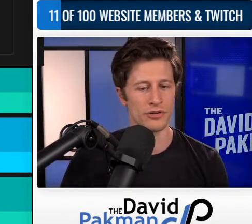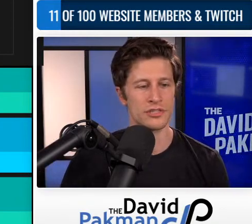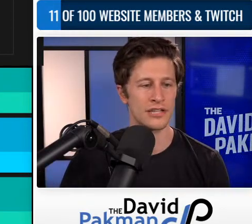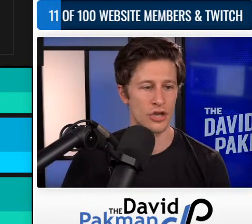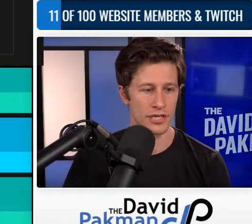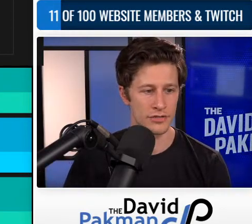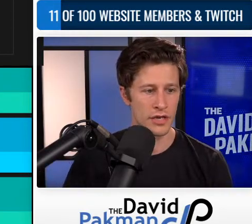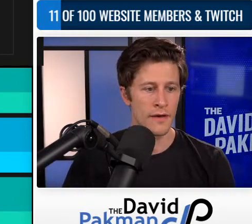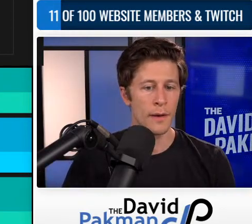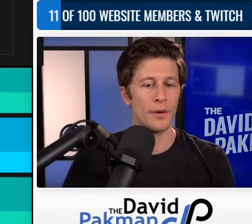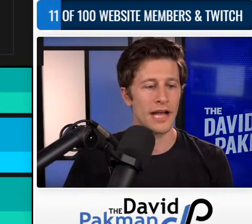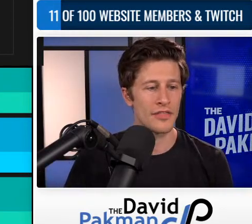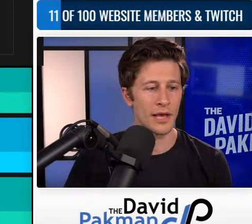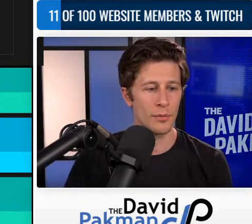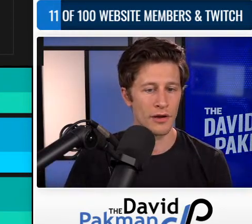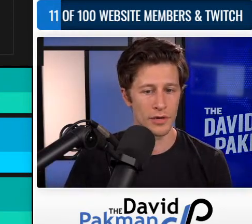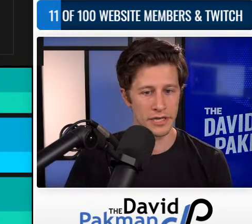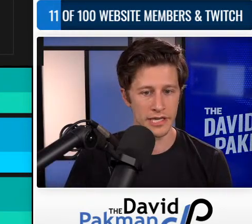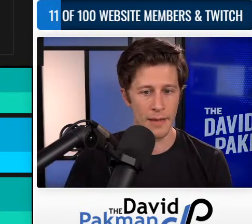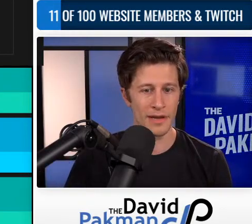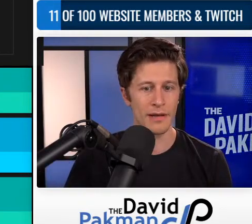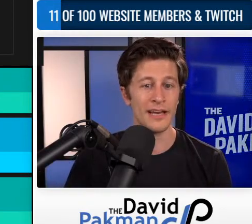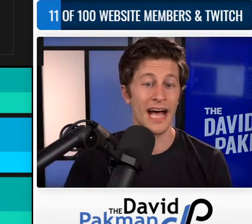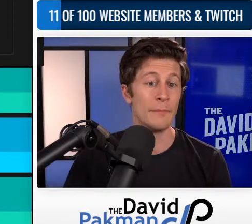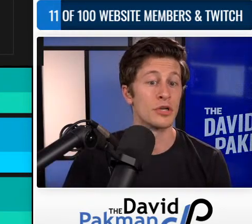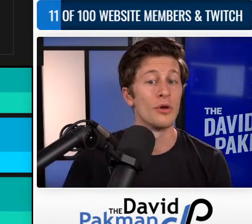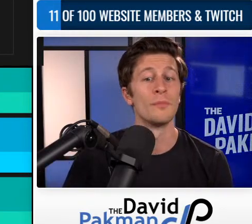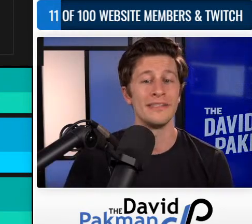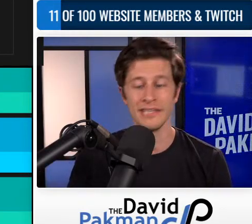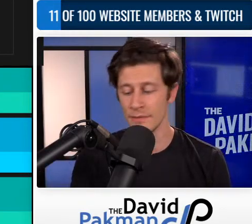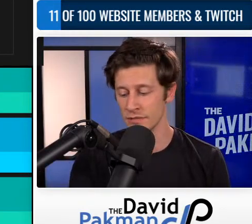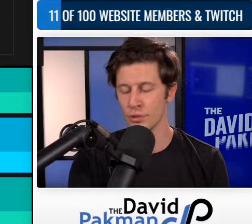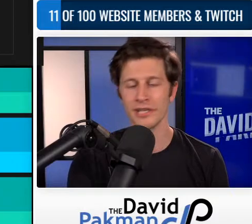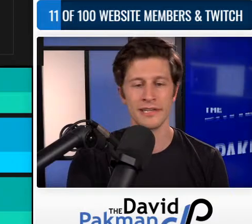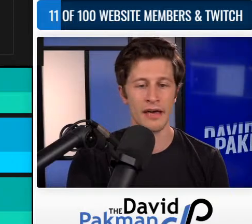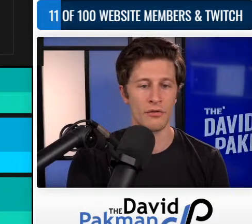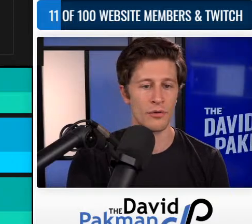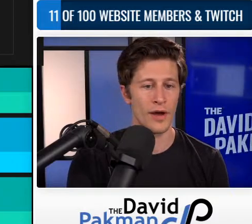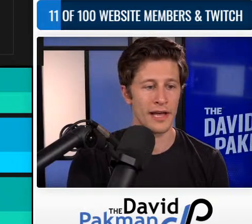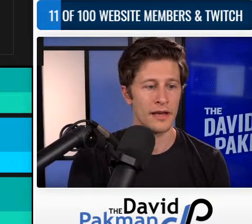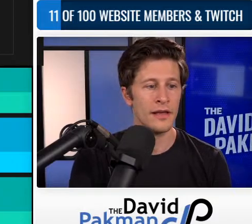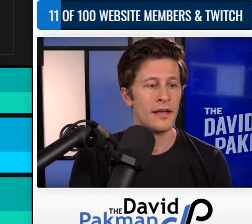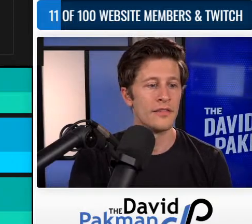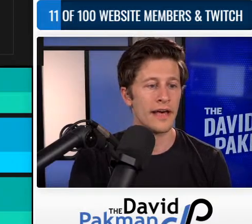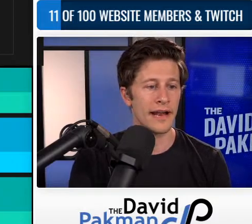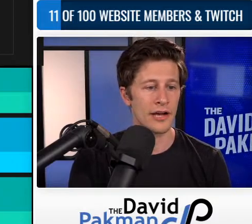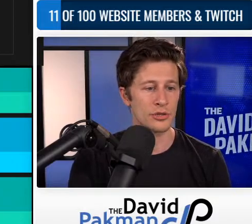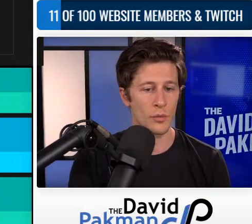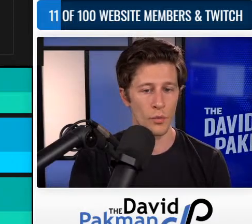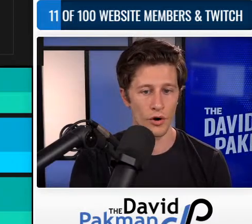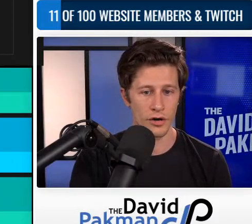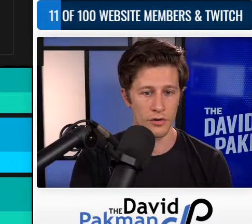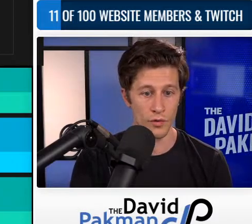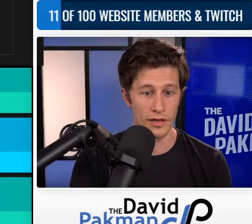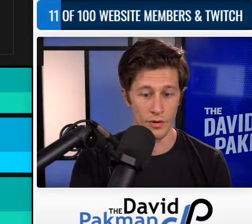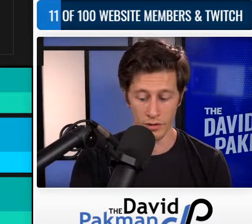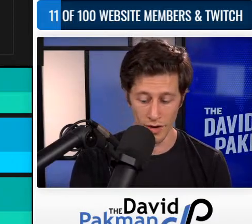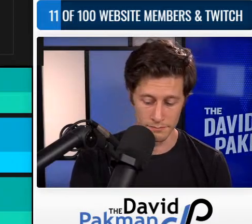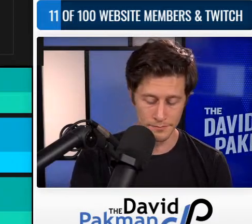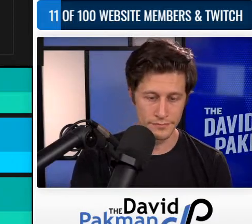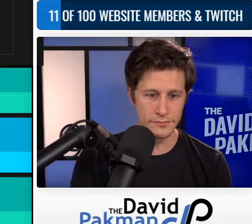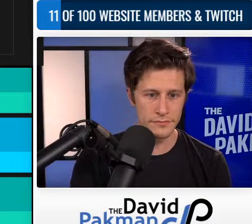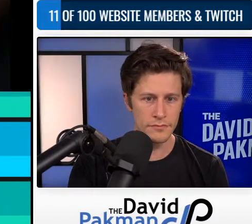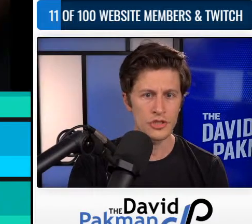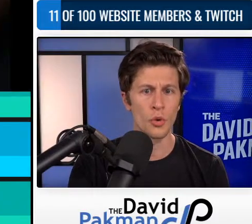the beards. That's all it is. But I think it would be a really good game. And I'm told my team has put it together in a way that it actually will work really, really